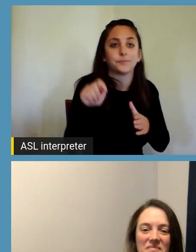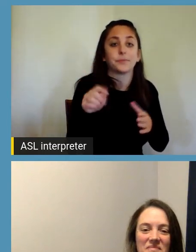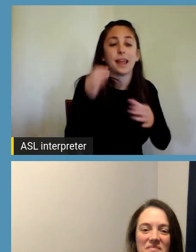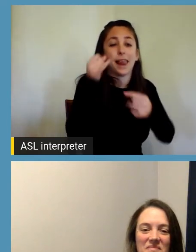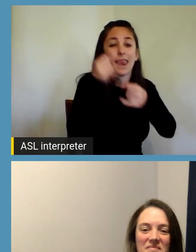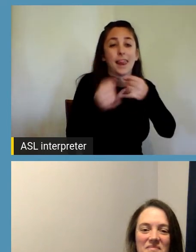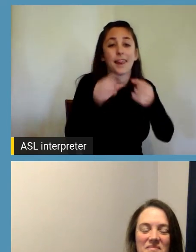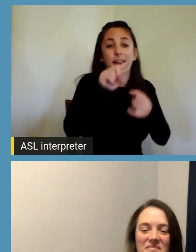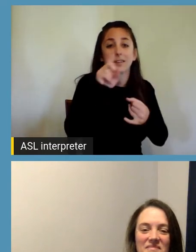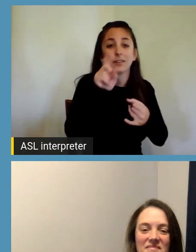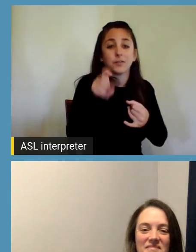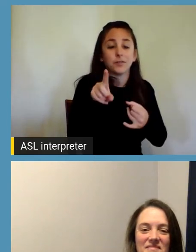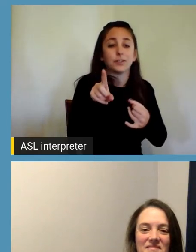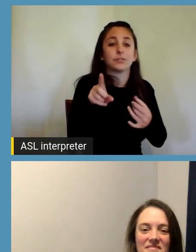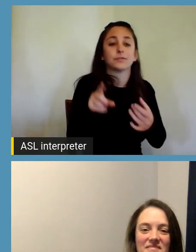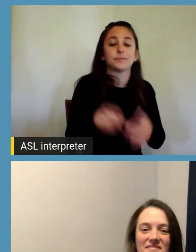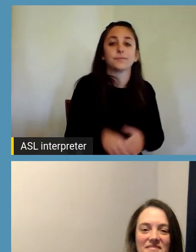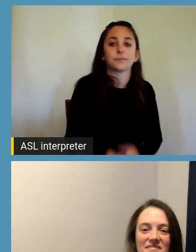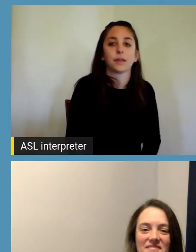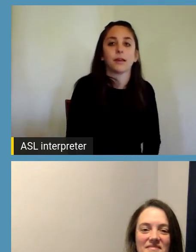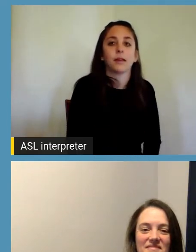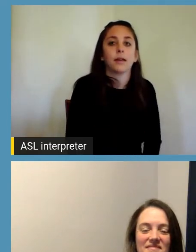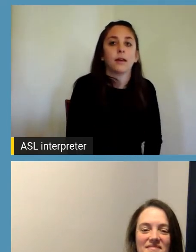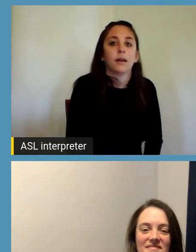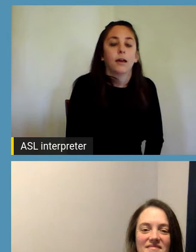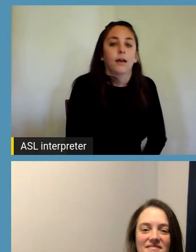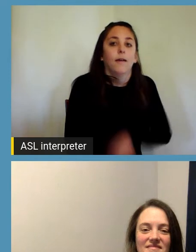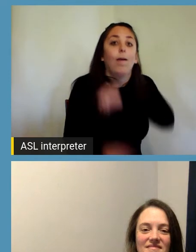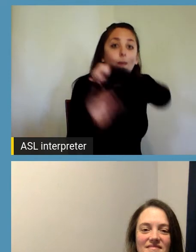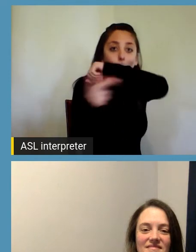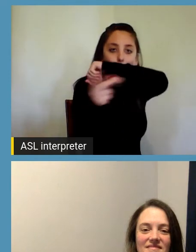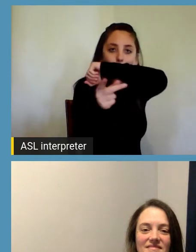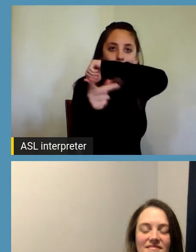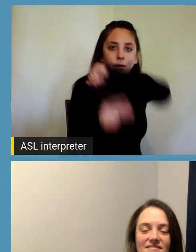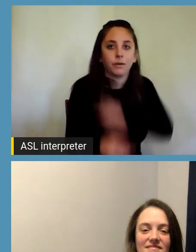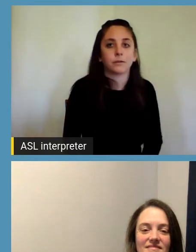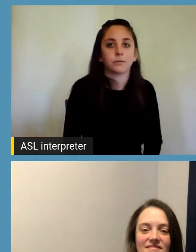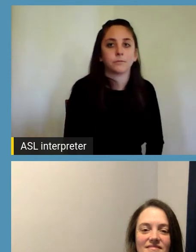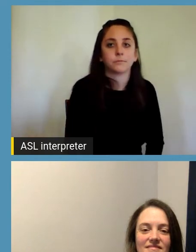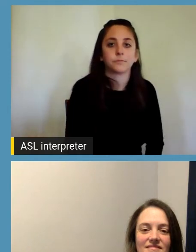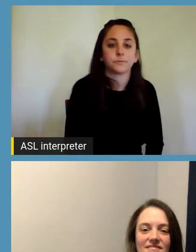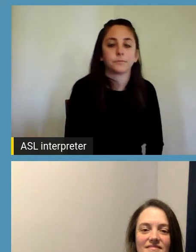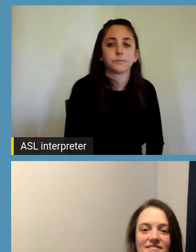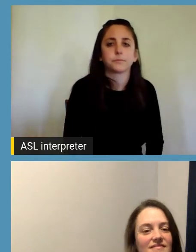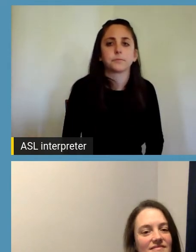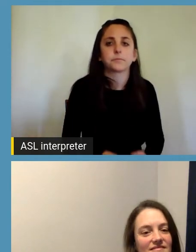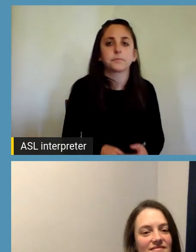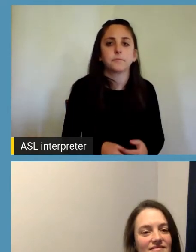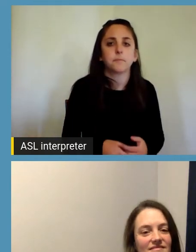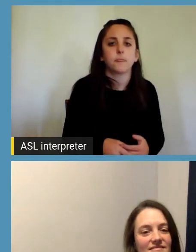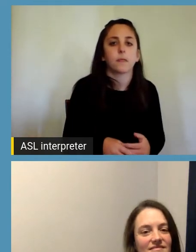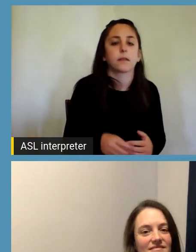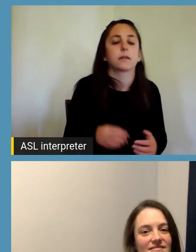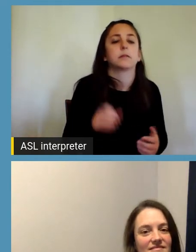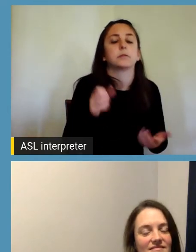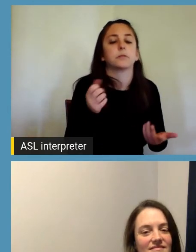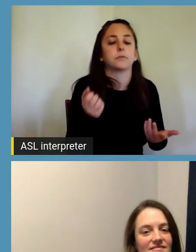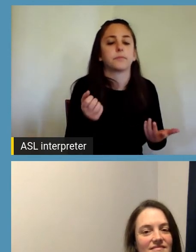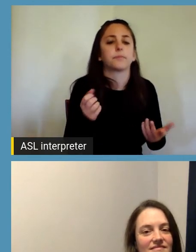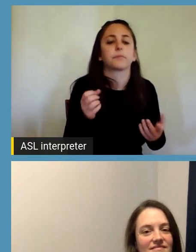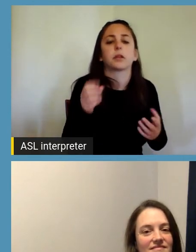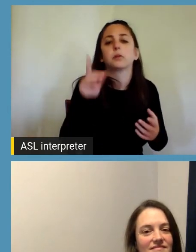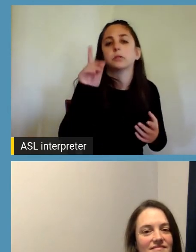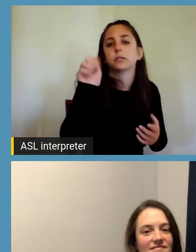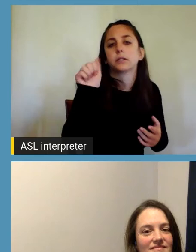closing remarks. Would love to hear from both of you. What can small museums do to track data with limited funding